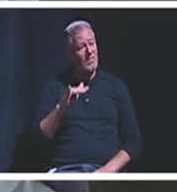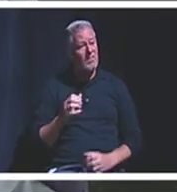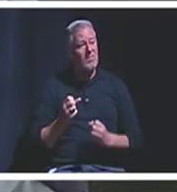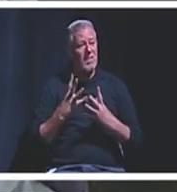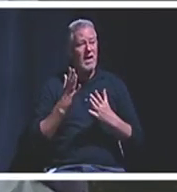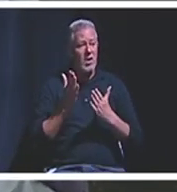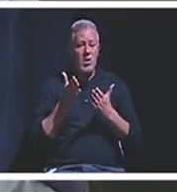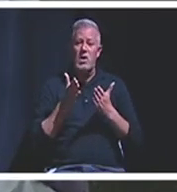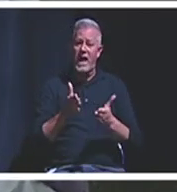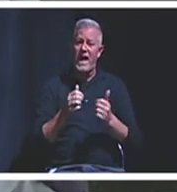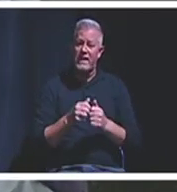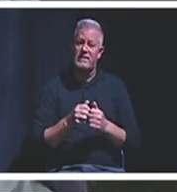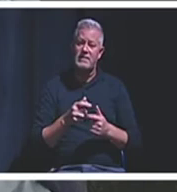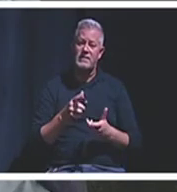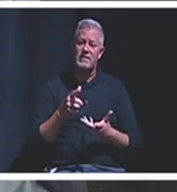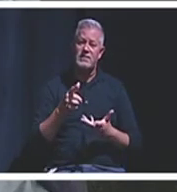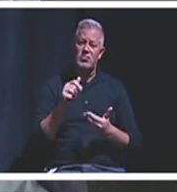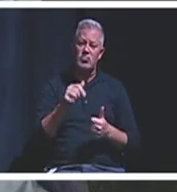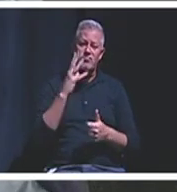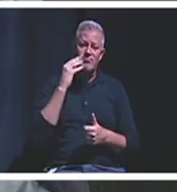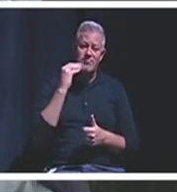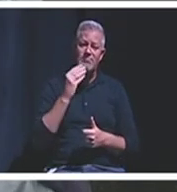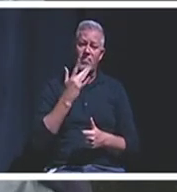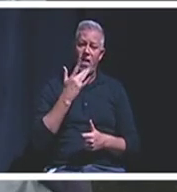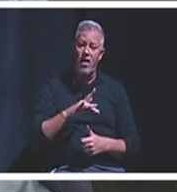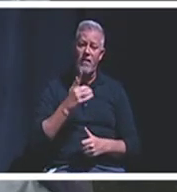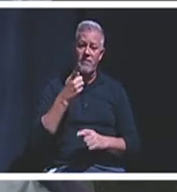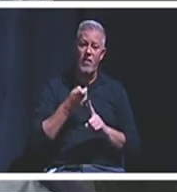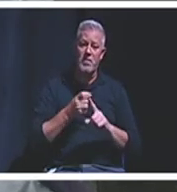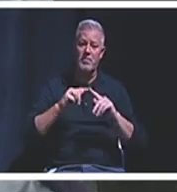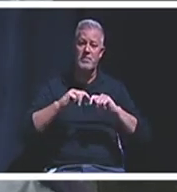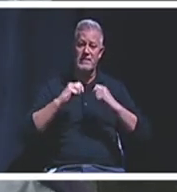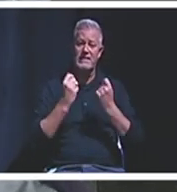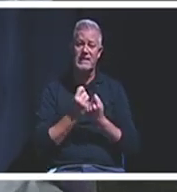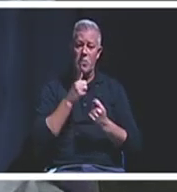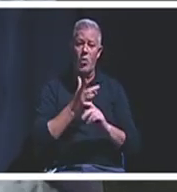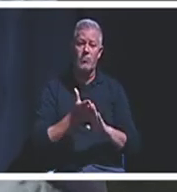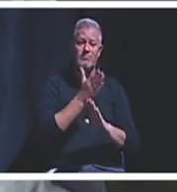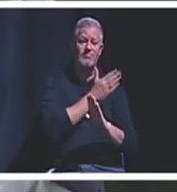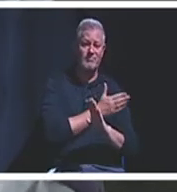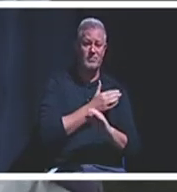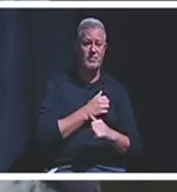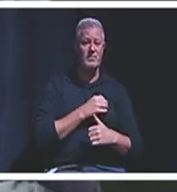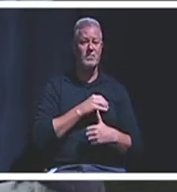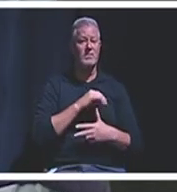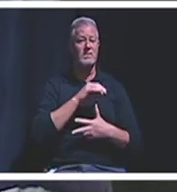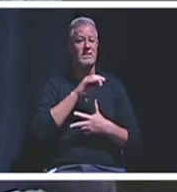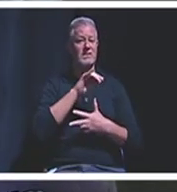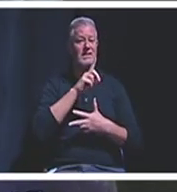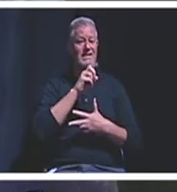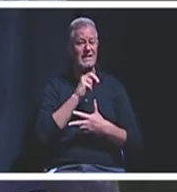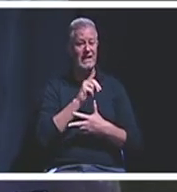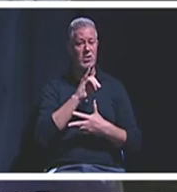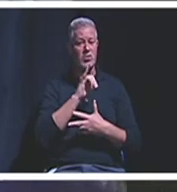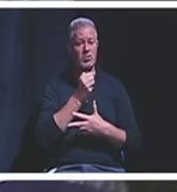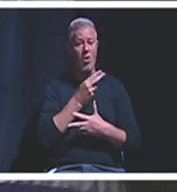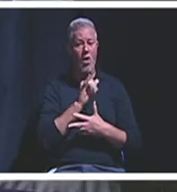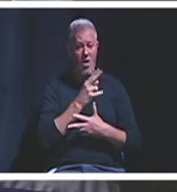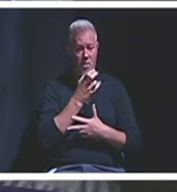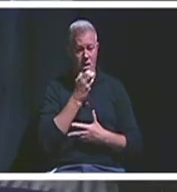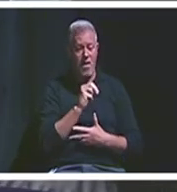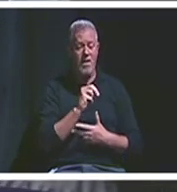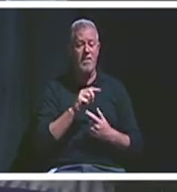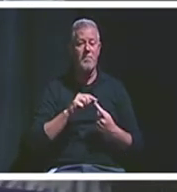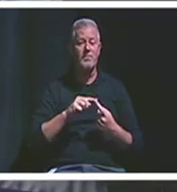by the team that went before us as well. So I also want to extend my thanks to Dean Joe Harbaugh, Associate Deans Gail